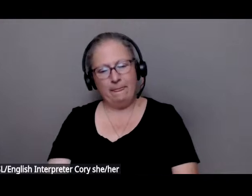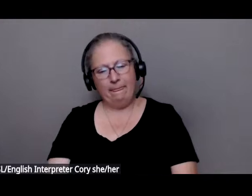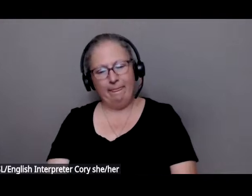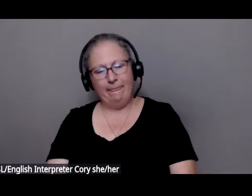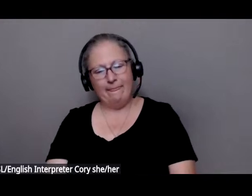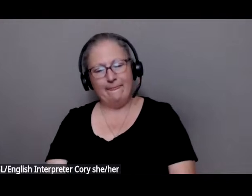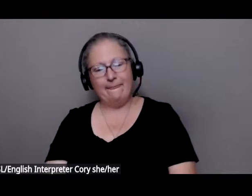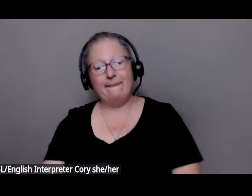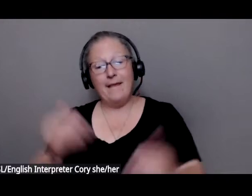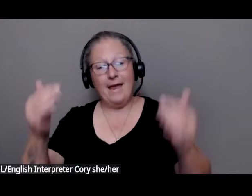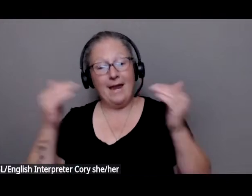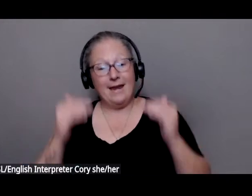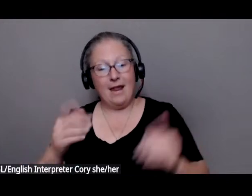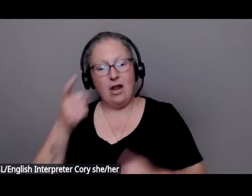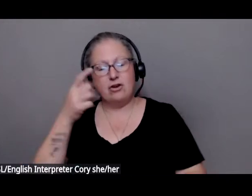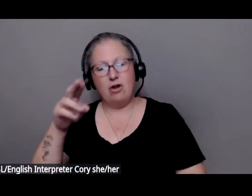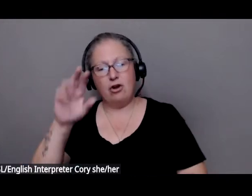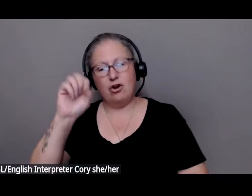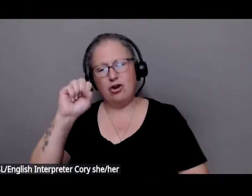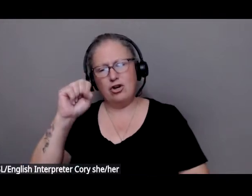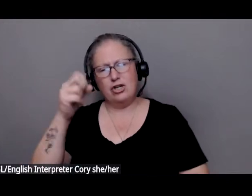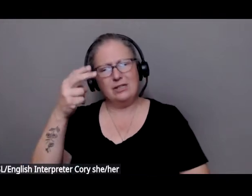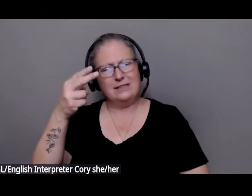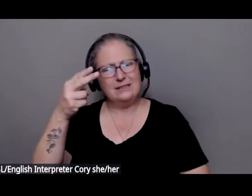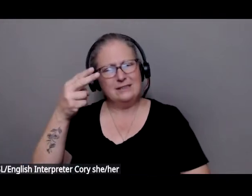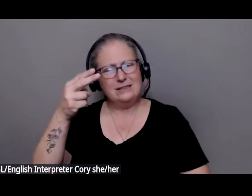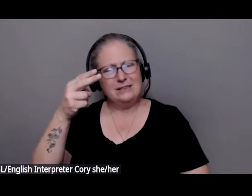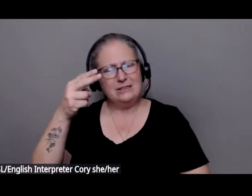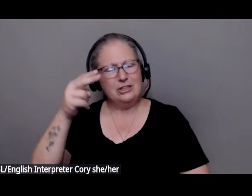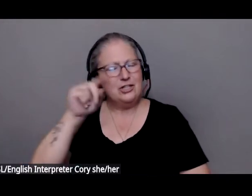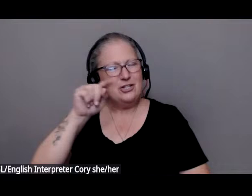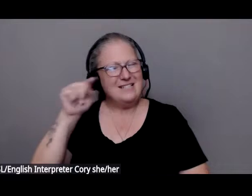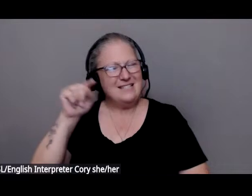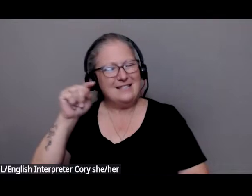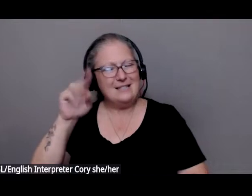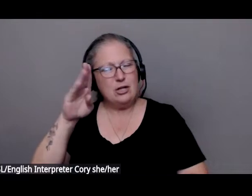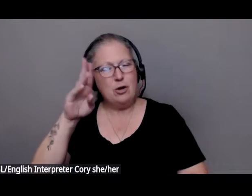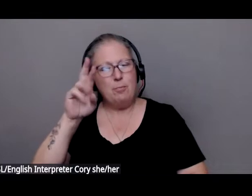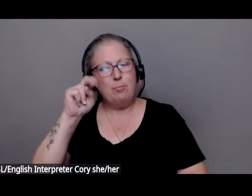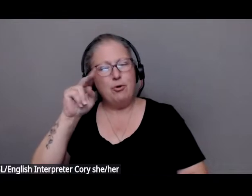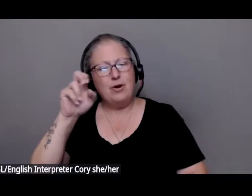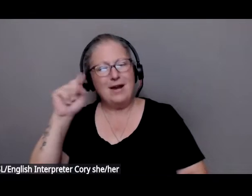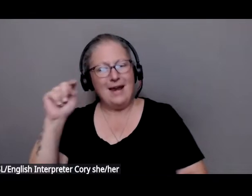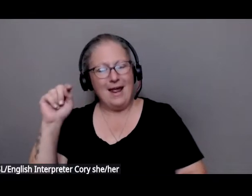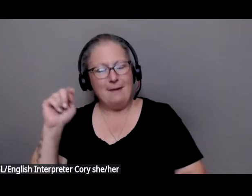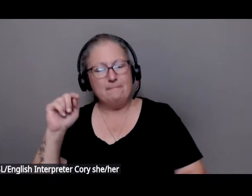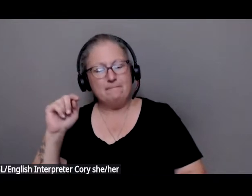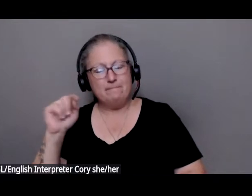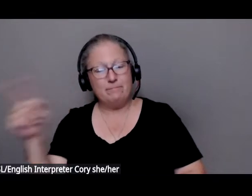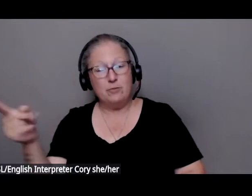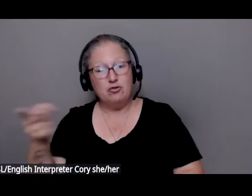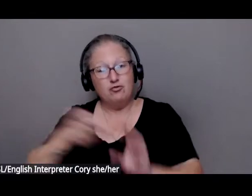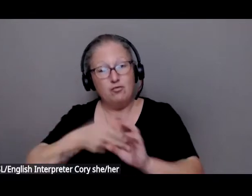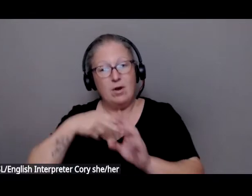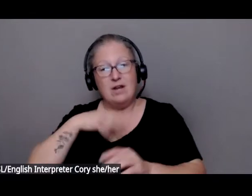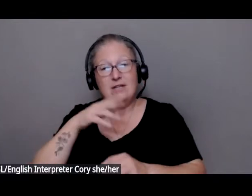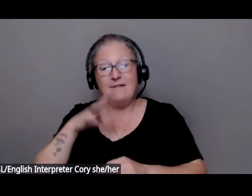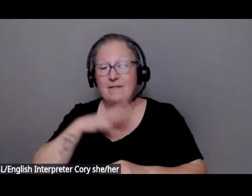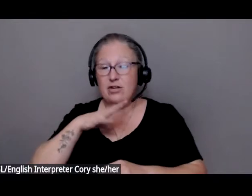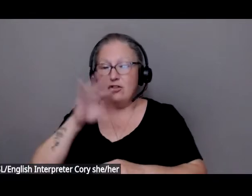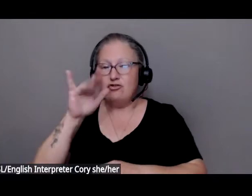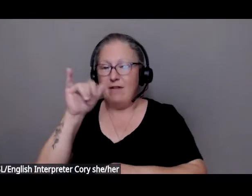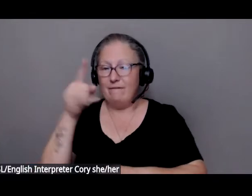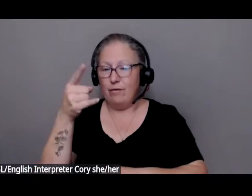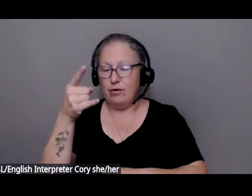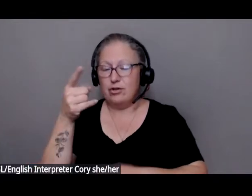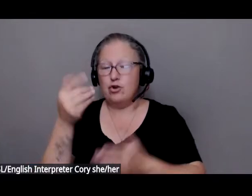Next up, we have Dr. Shalia Burnett Lyle, and I want to welcome her to our district. She's going to join us officially on July 1st as our new Director of